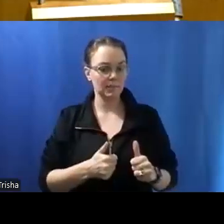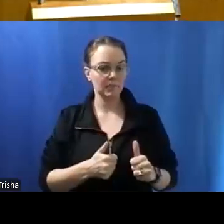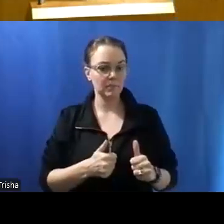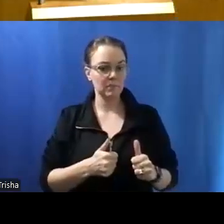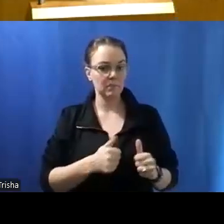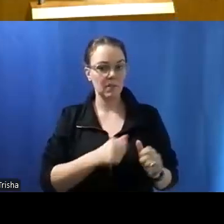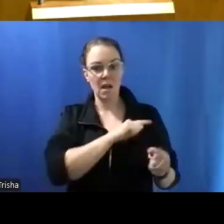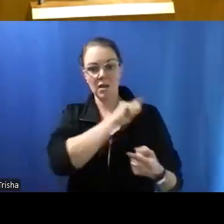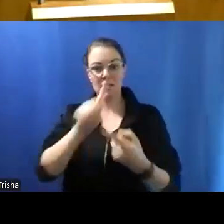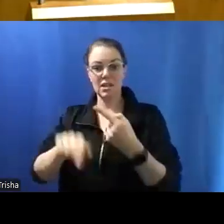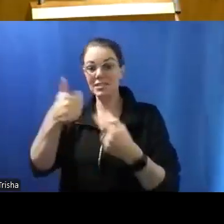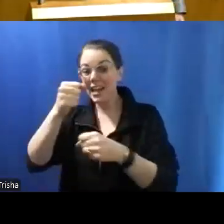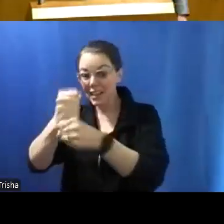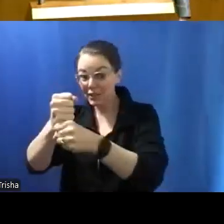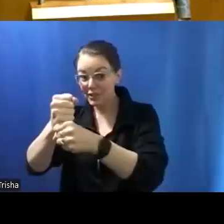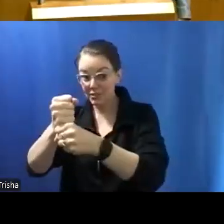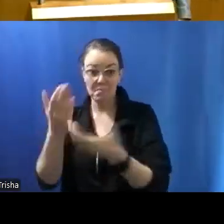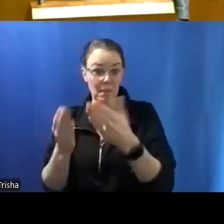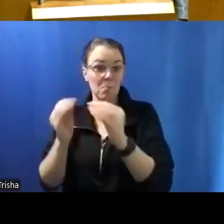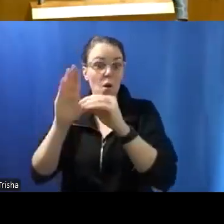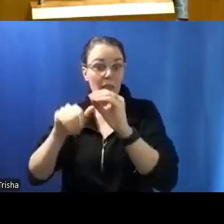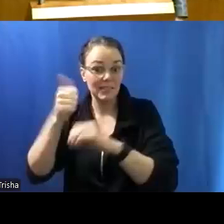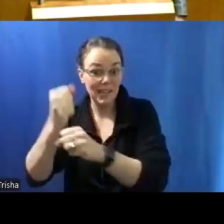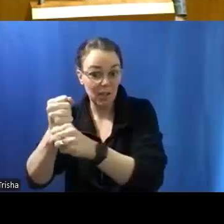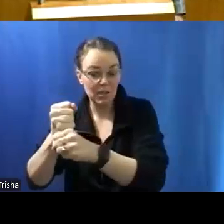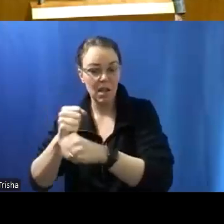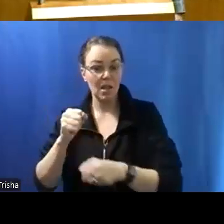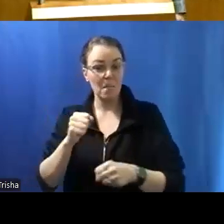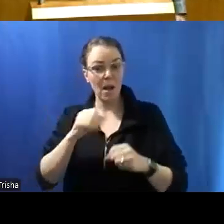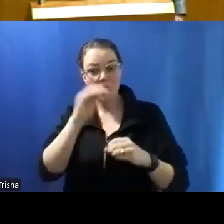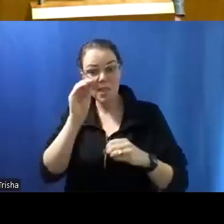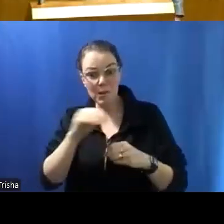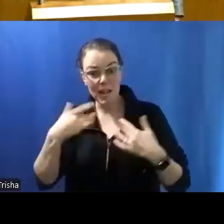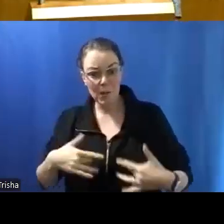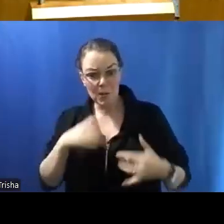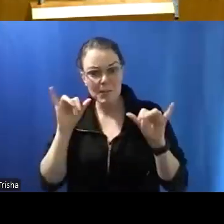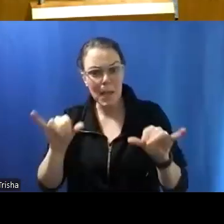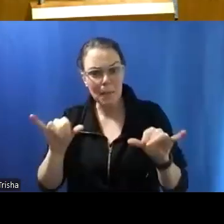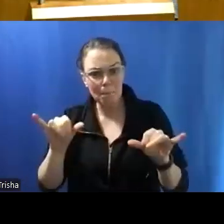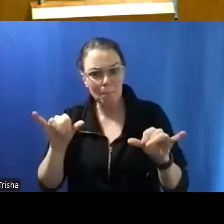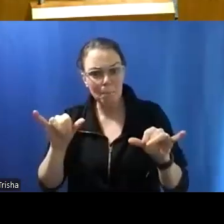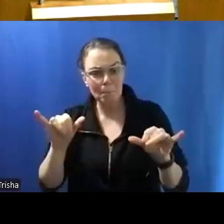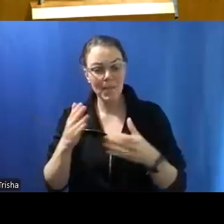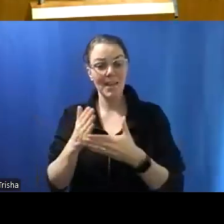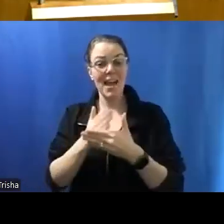even greater than 10 years, the rates of depression were about the same. The average rate was